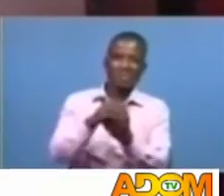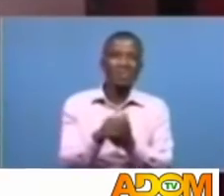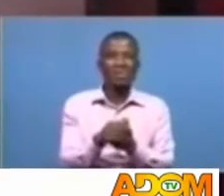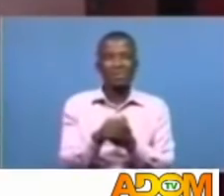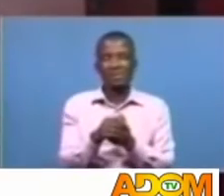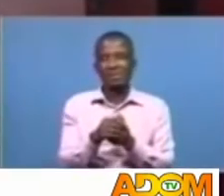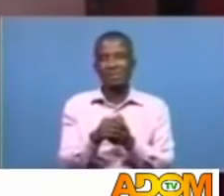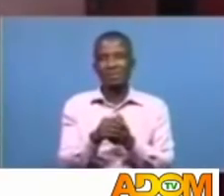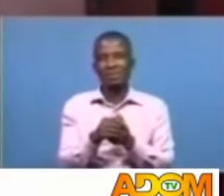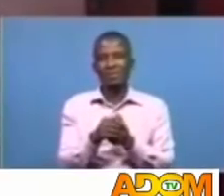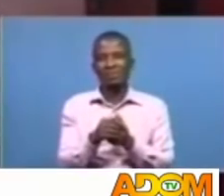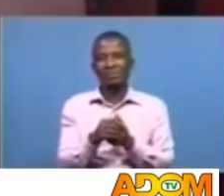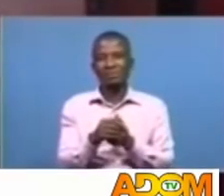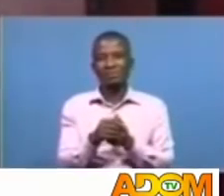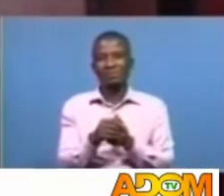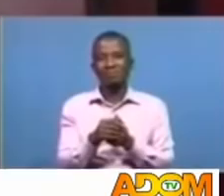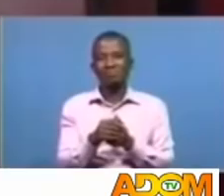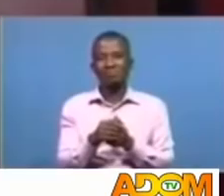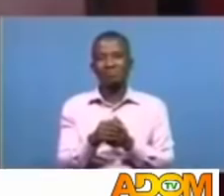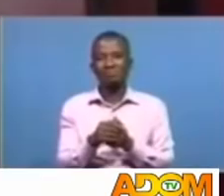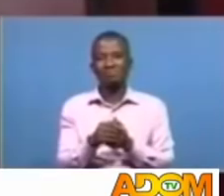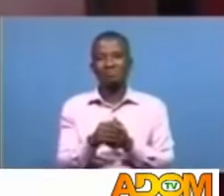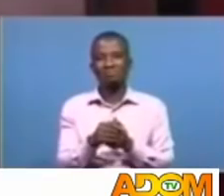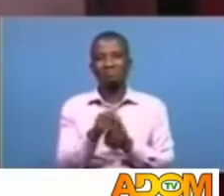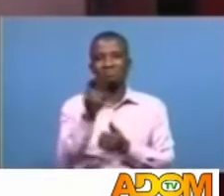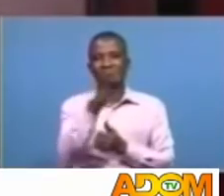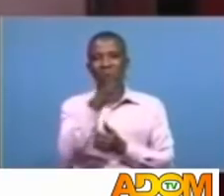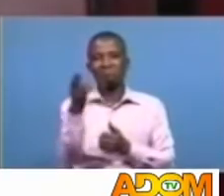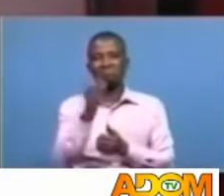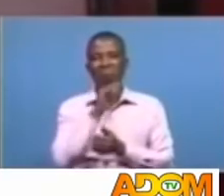totally unmeritorious and irrelevant.